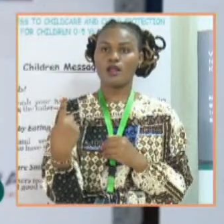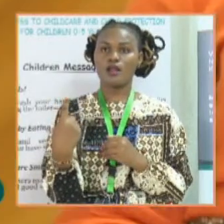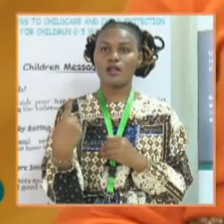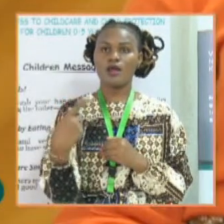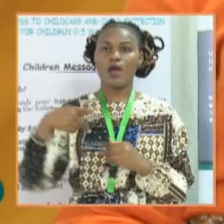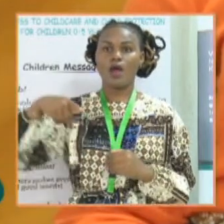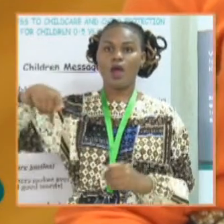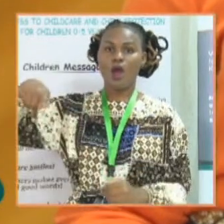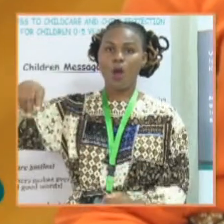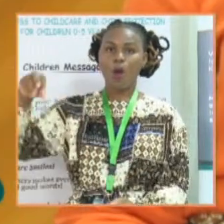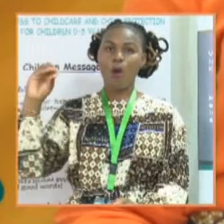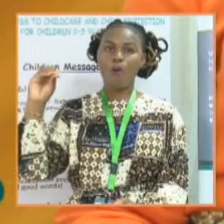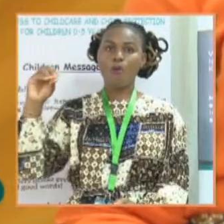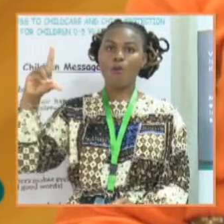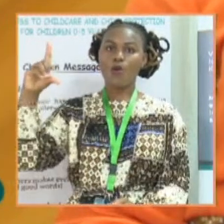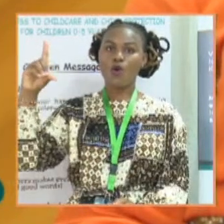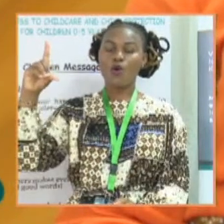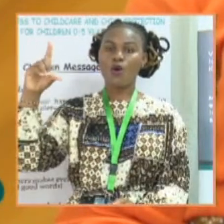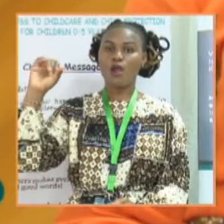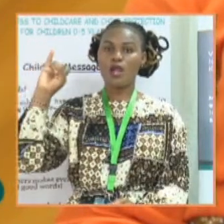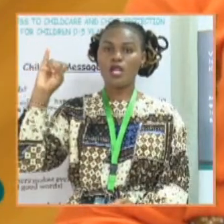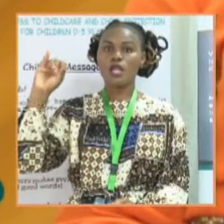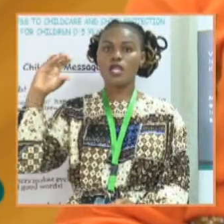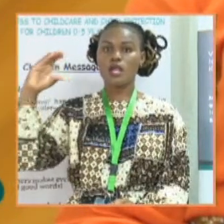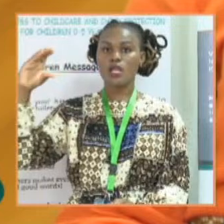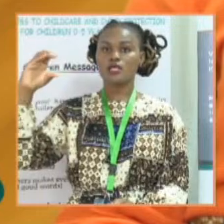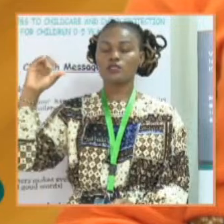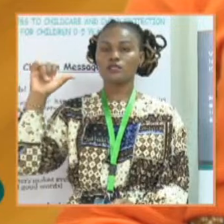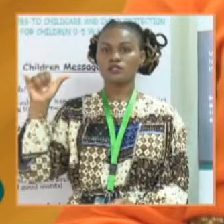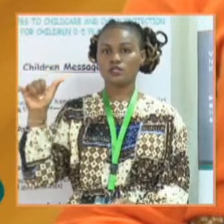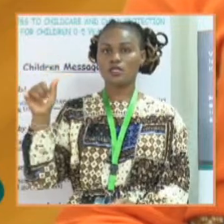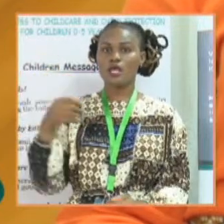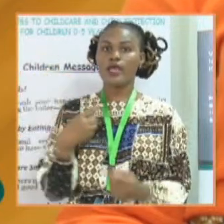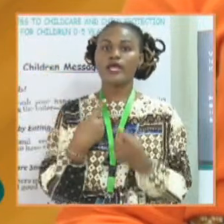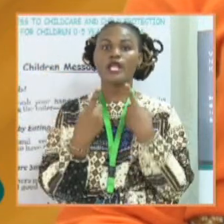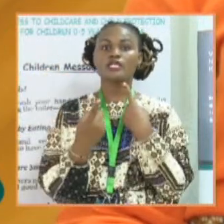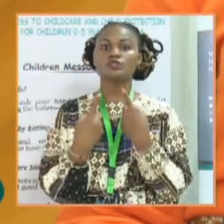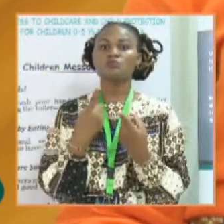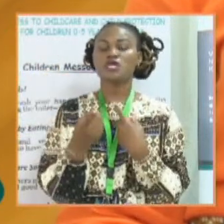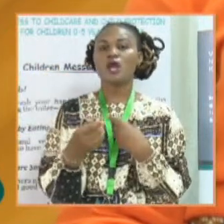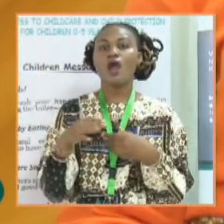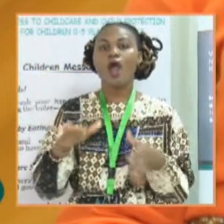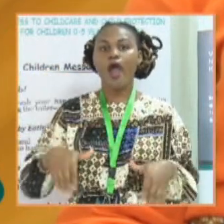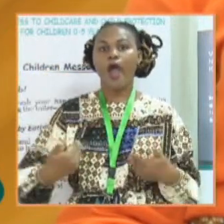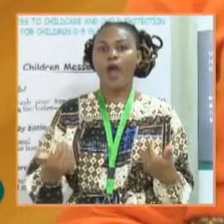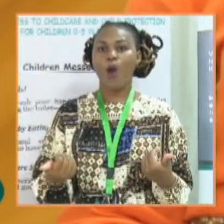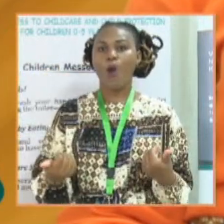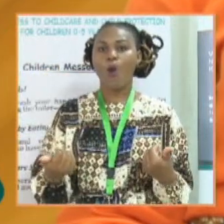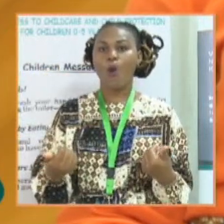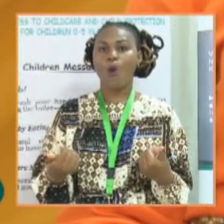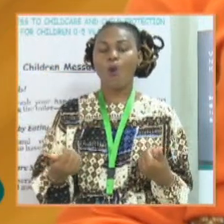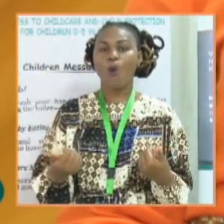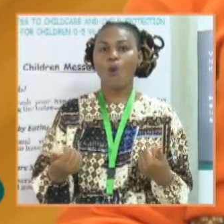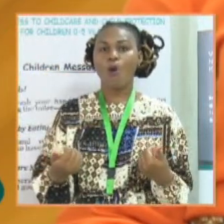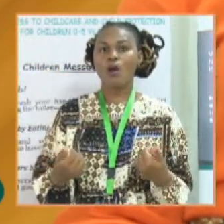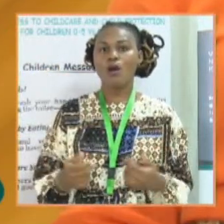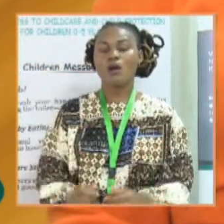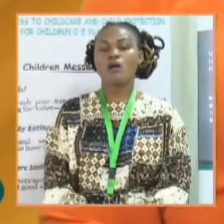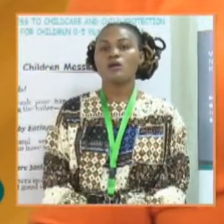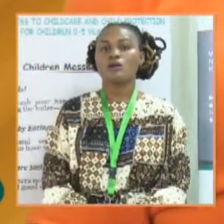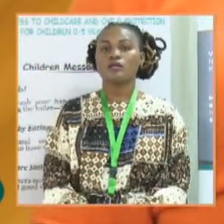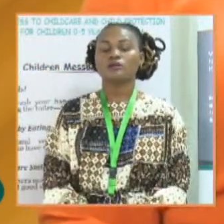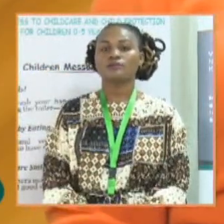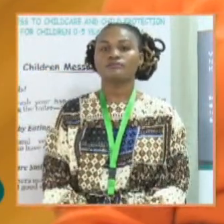How are our policies speaking to those indicators that we have said? That said, and we